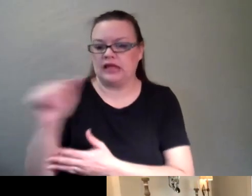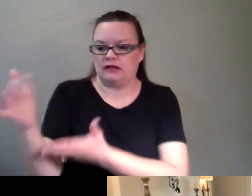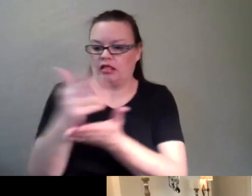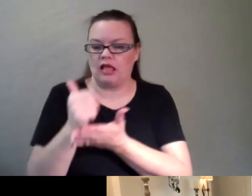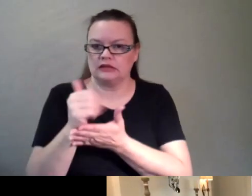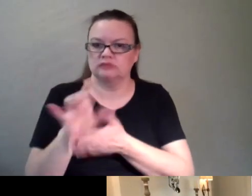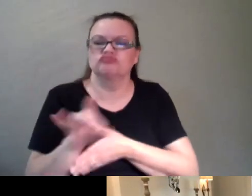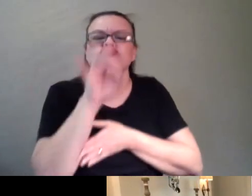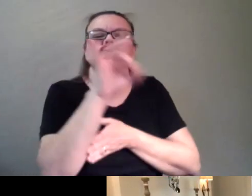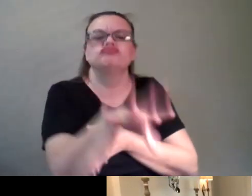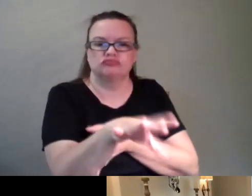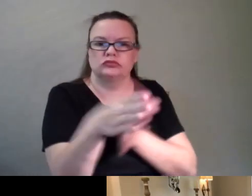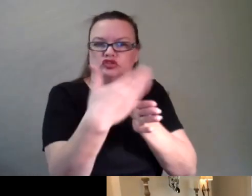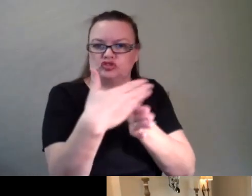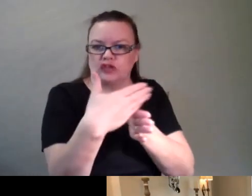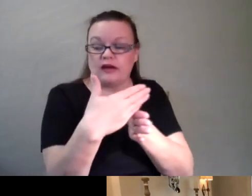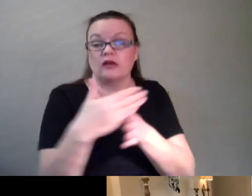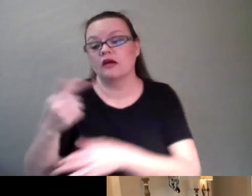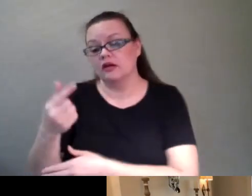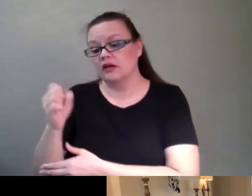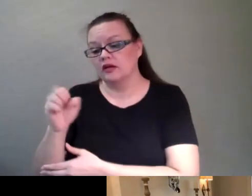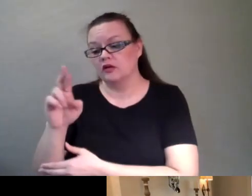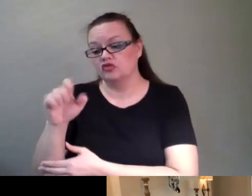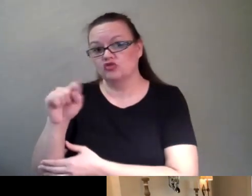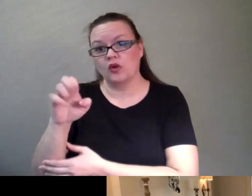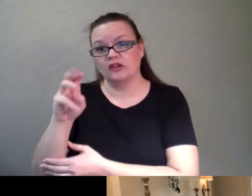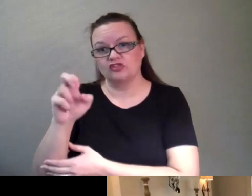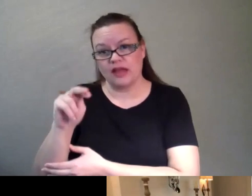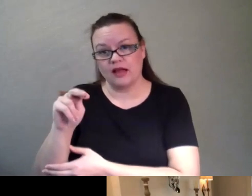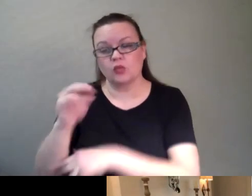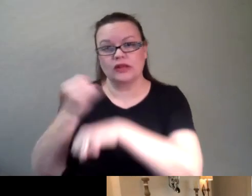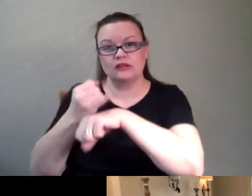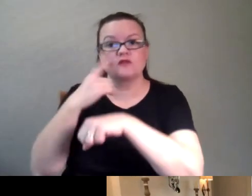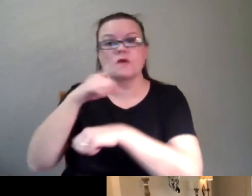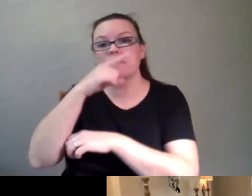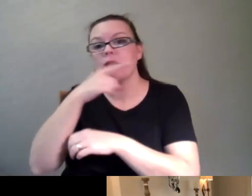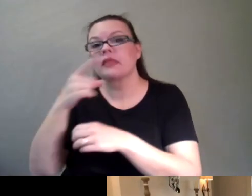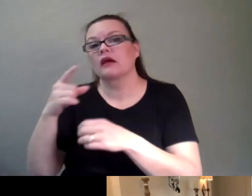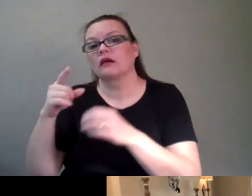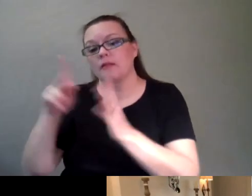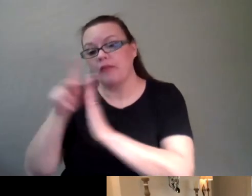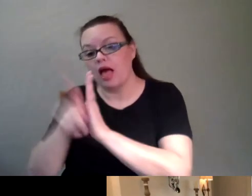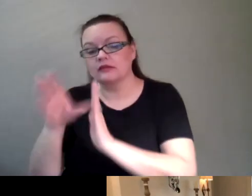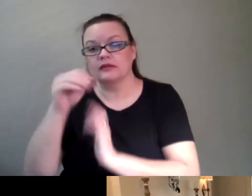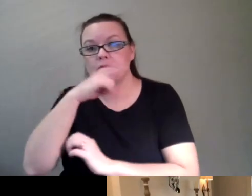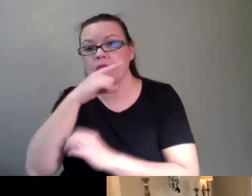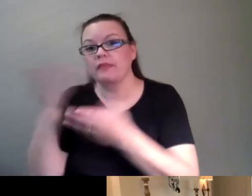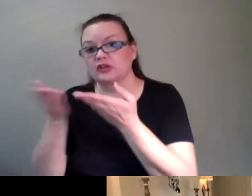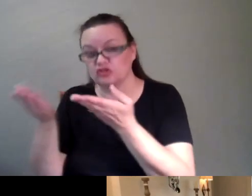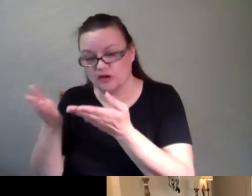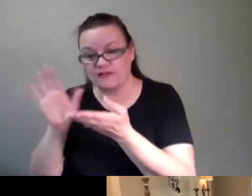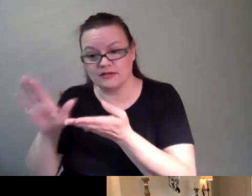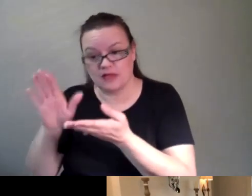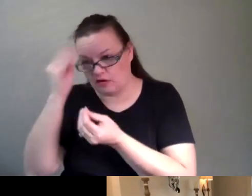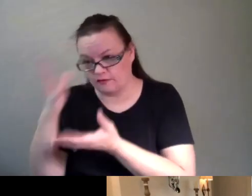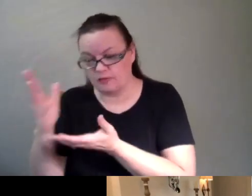Georgetown Institute of Public Policy and Public Service, has really taken on a perspective of looking at